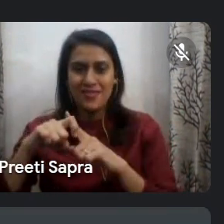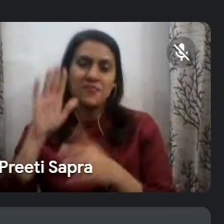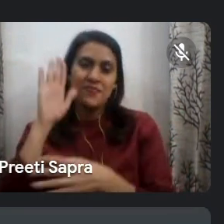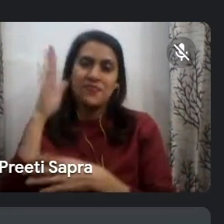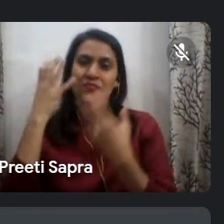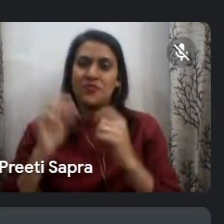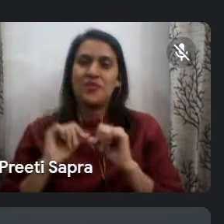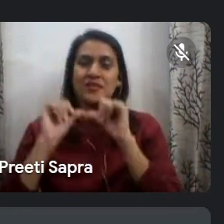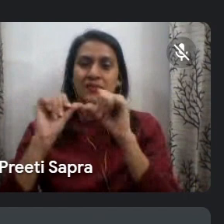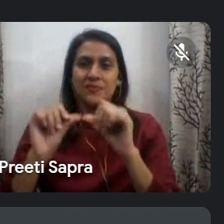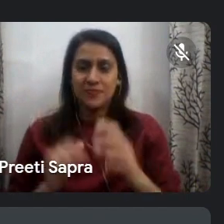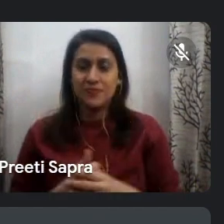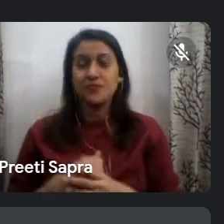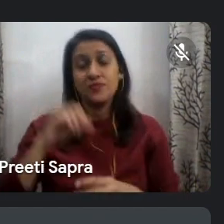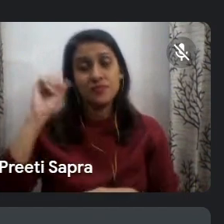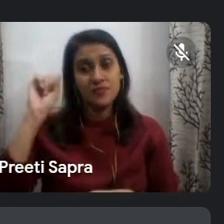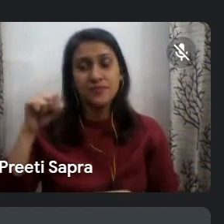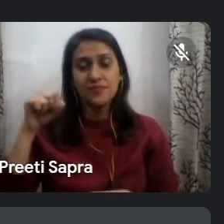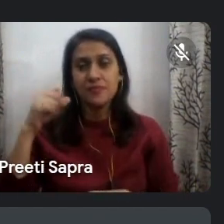So I think